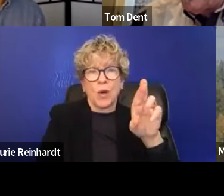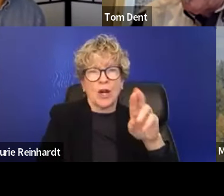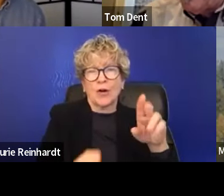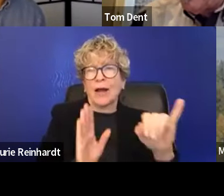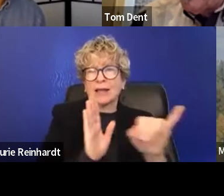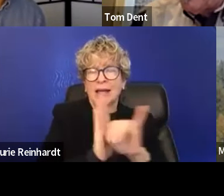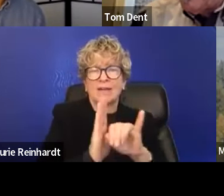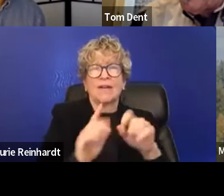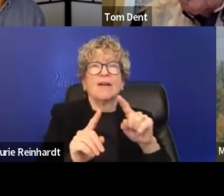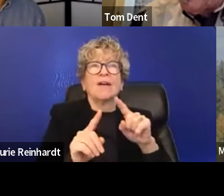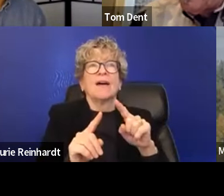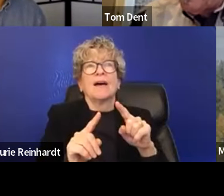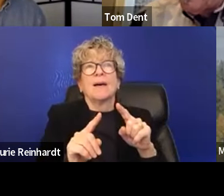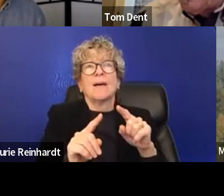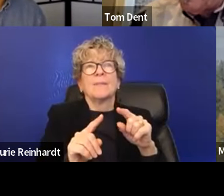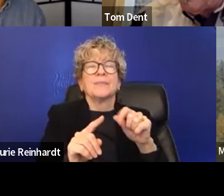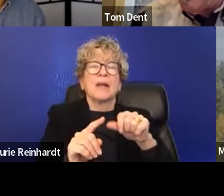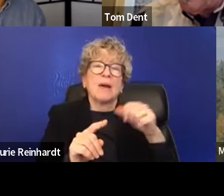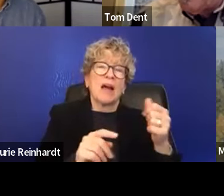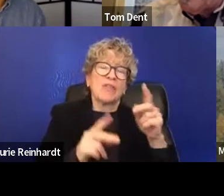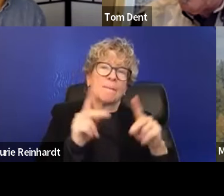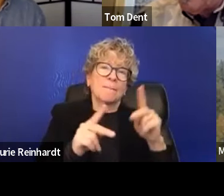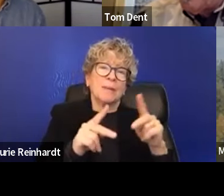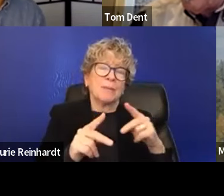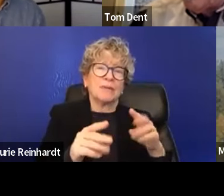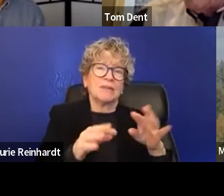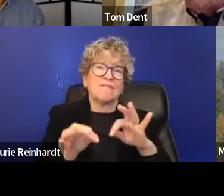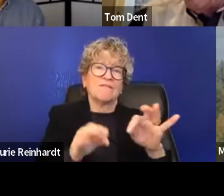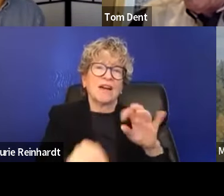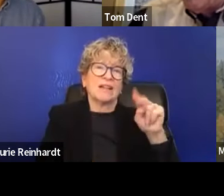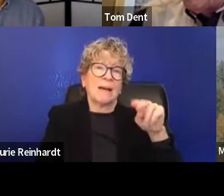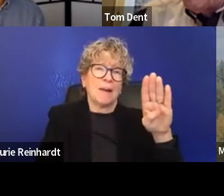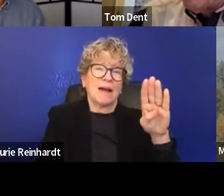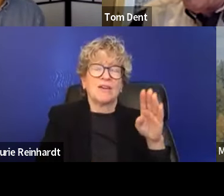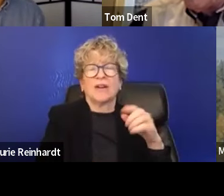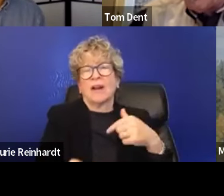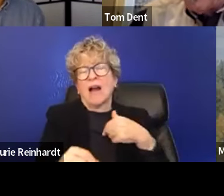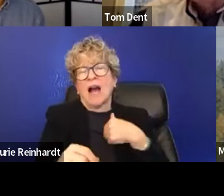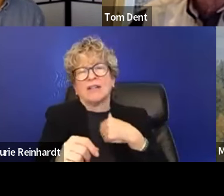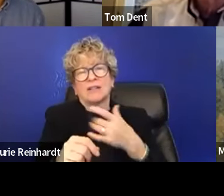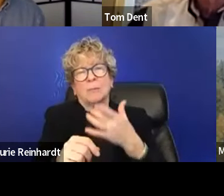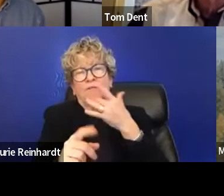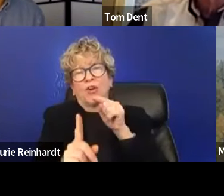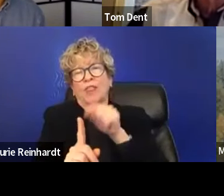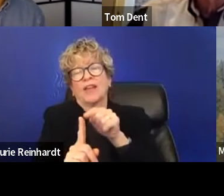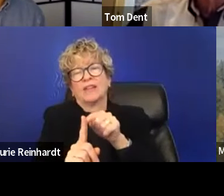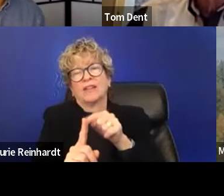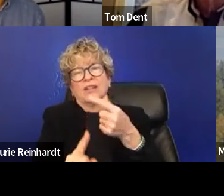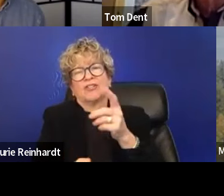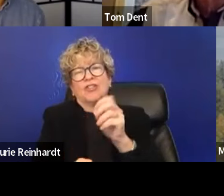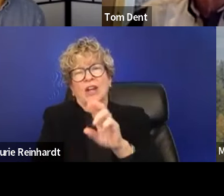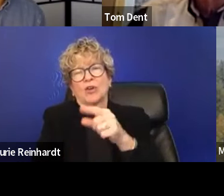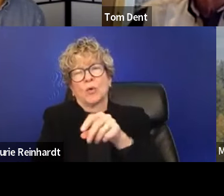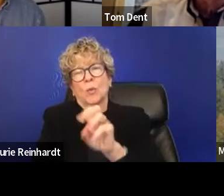genderqueer then folks identify as non-binary. It's just kind of a personal preference around the term. So